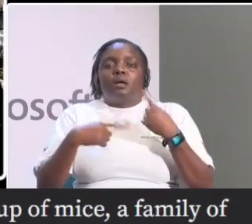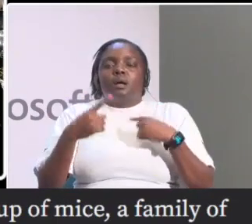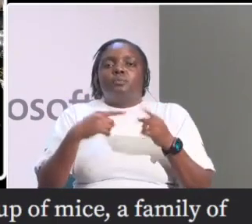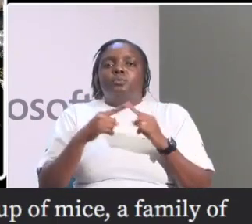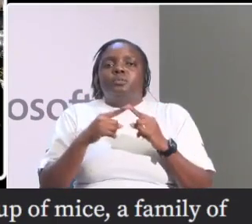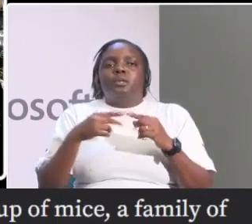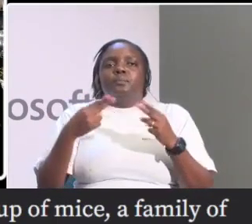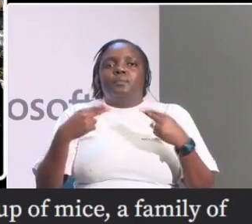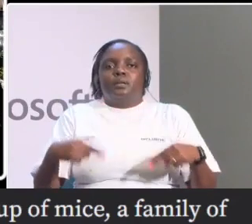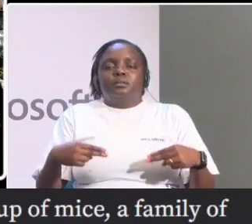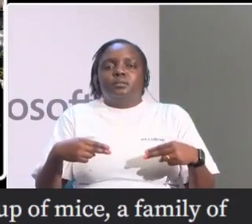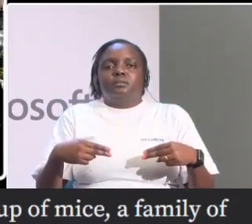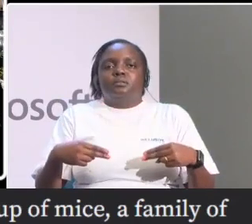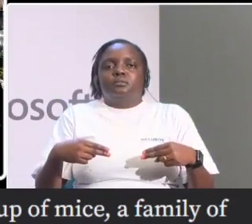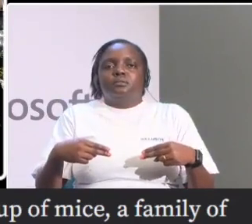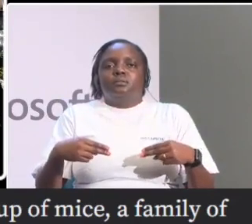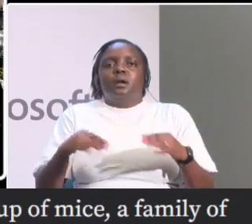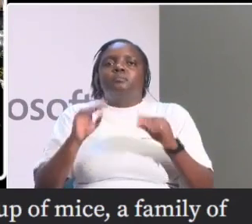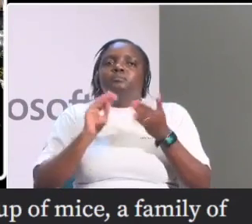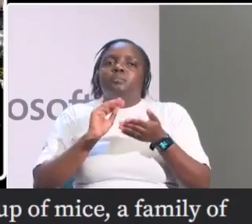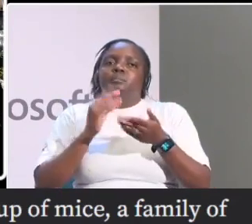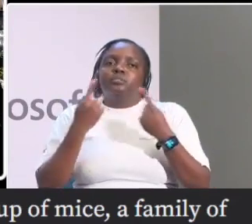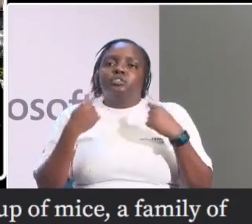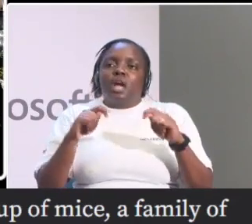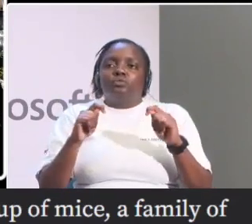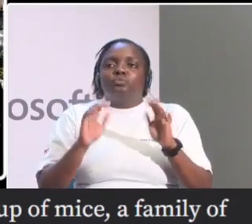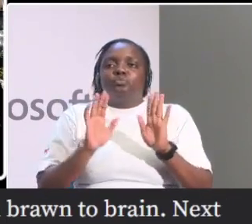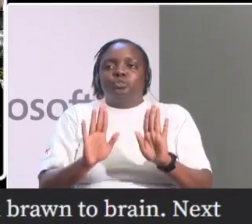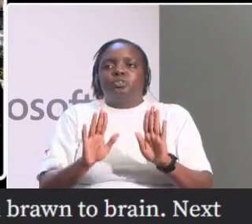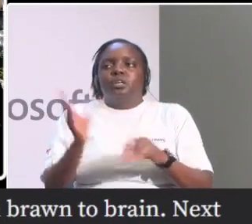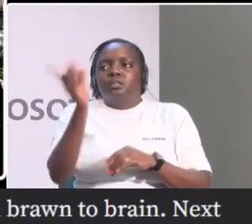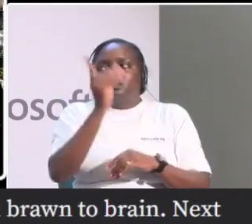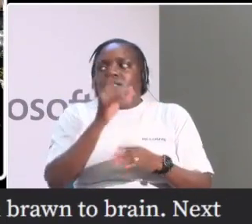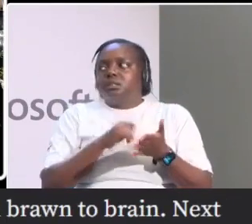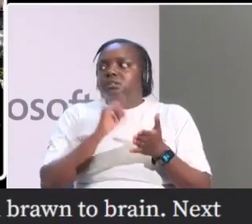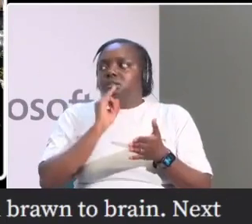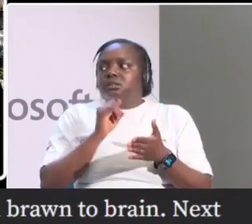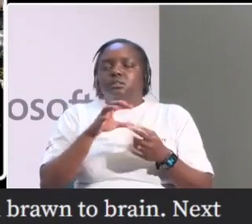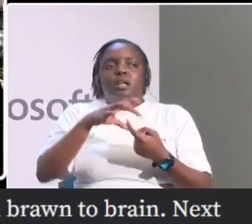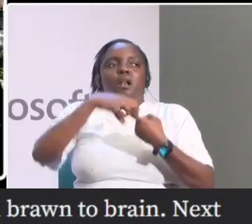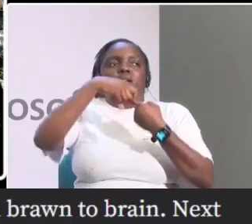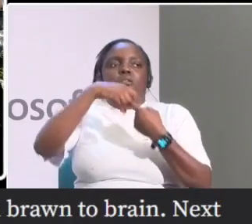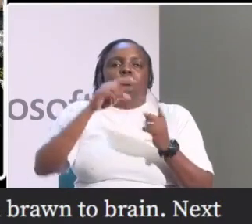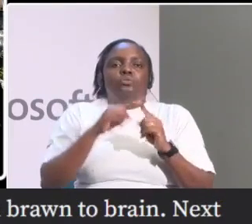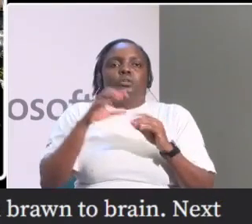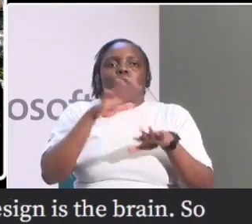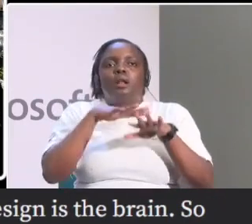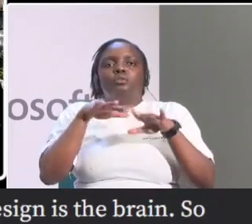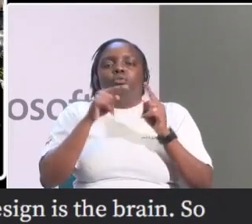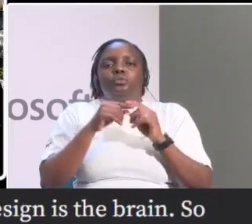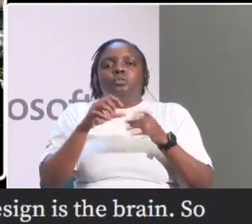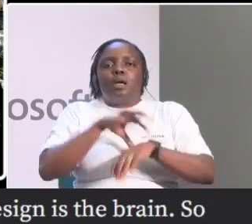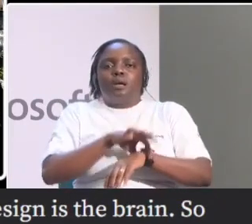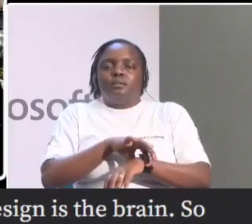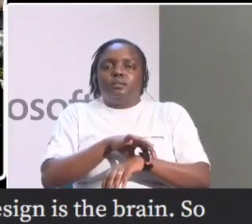health warning. I try and push design everywhere. So design is that bit that links the clouds to the earth. So